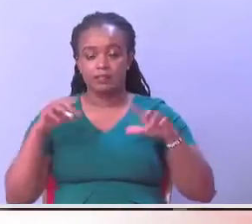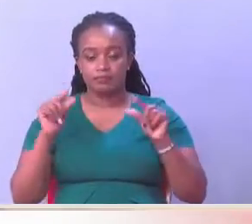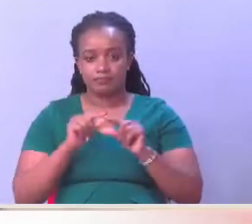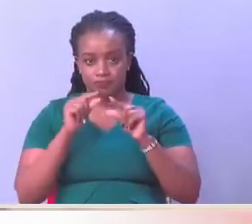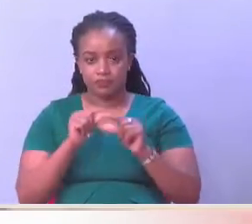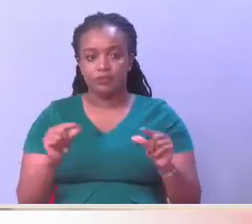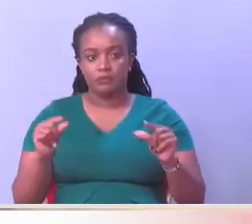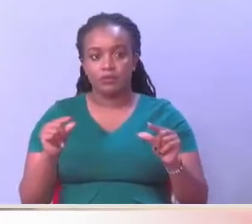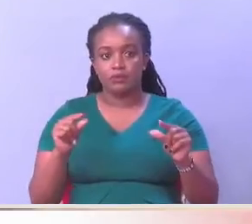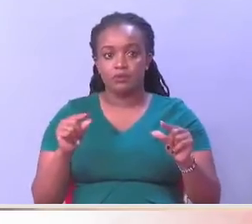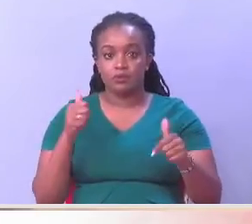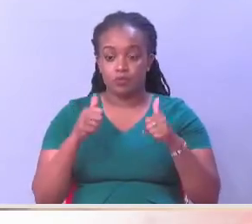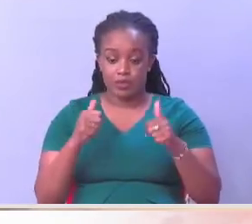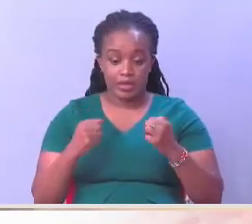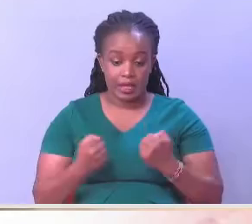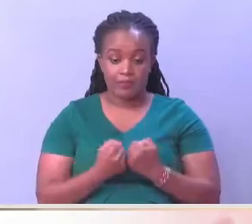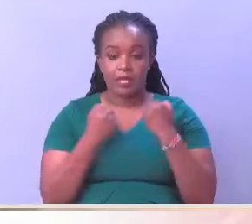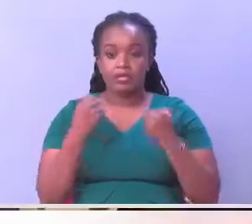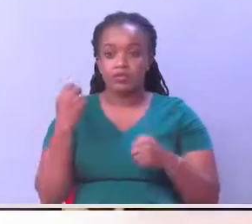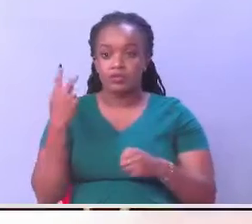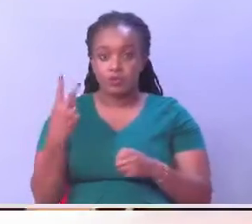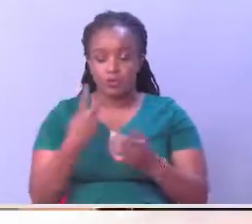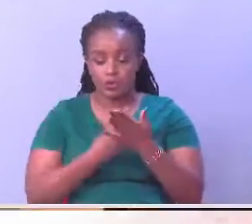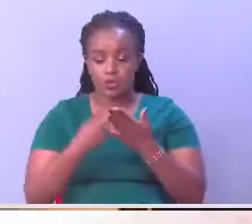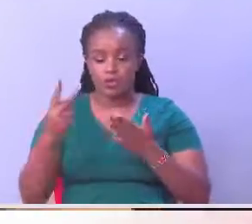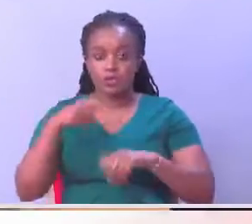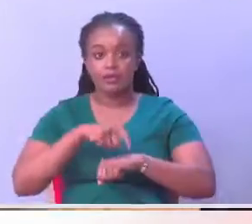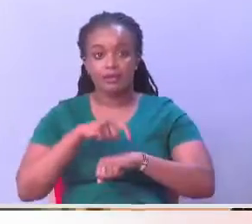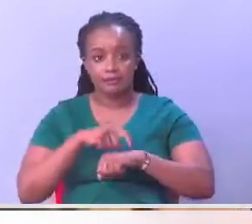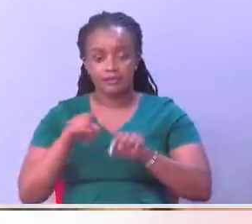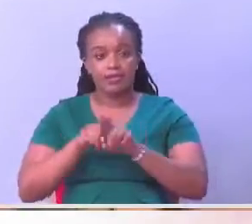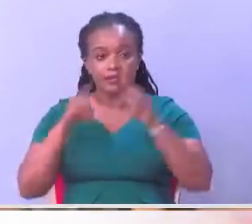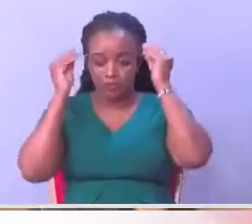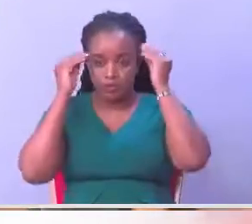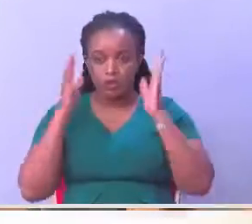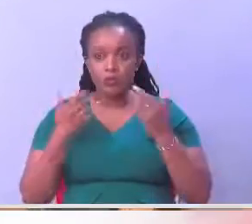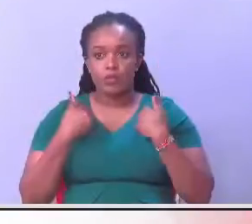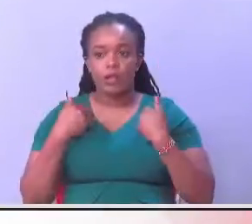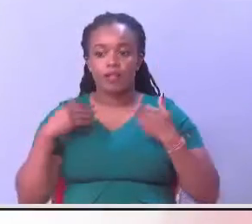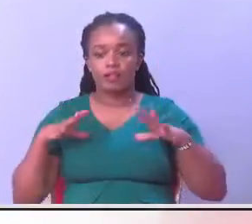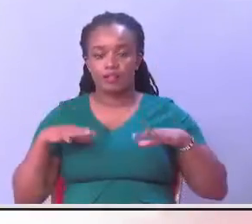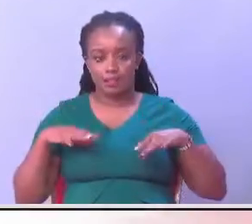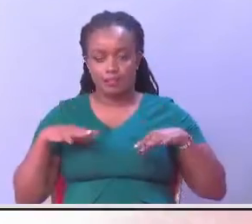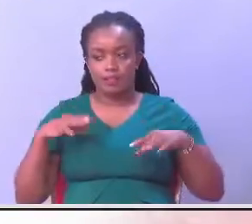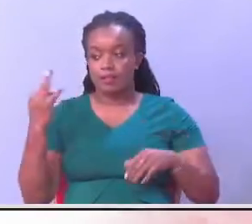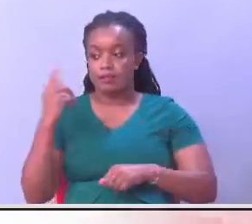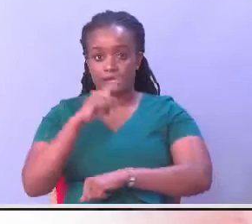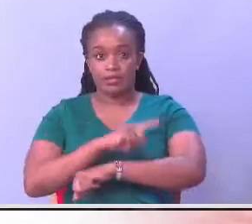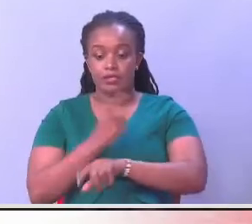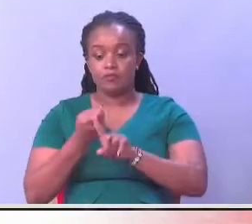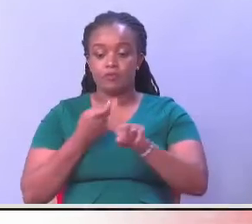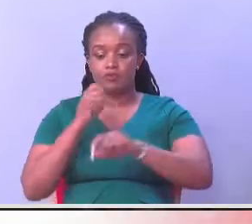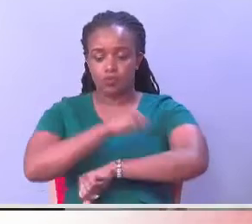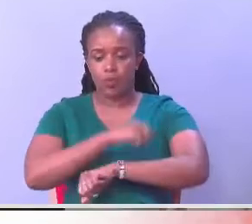Ministry of Education in a circular on Tuesday announced that learners would take a 3-day break from school following the unrest